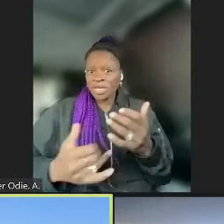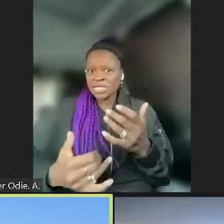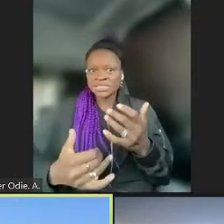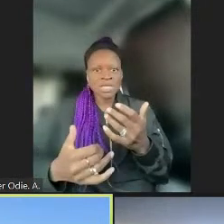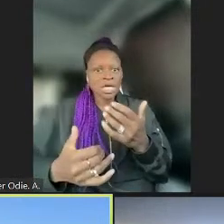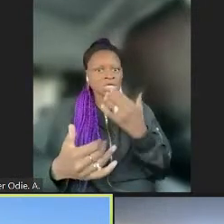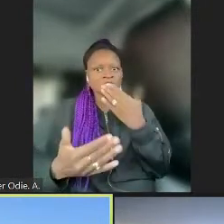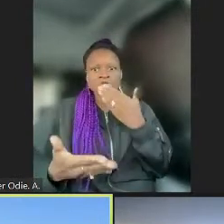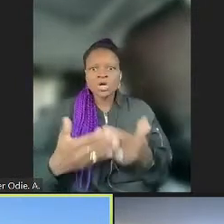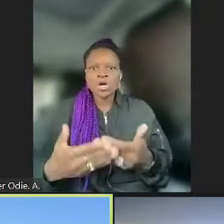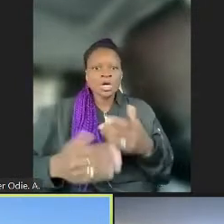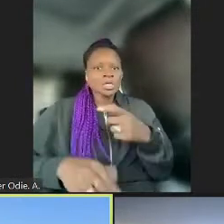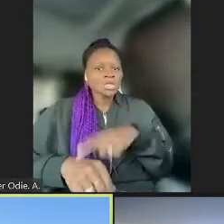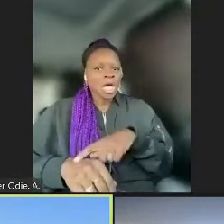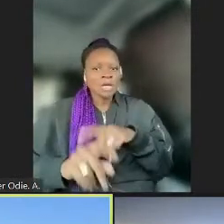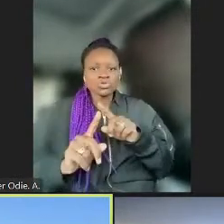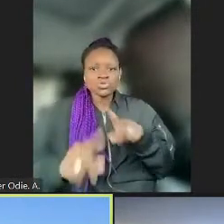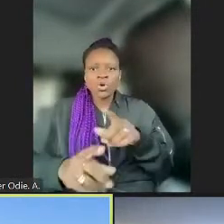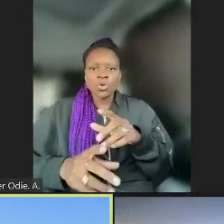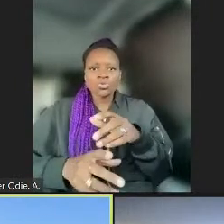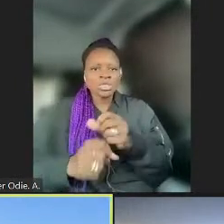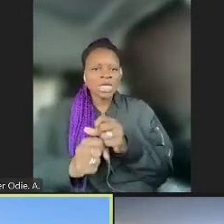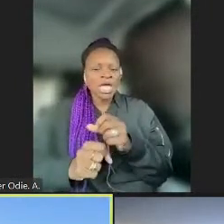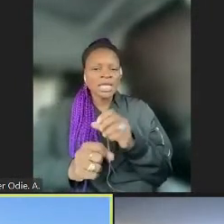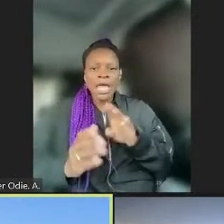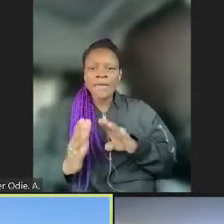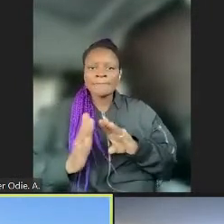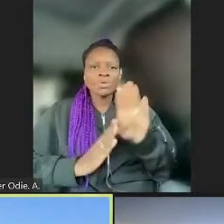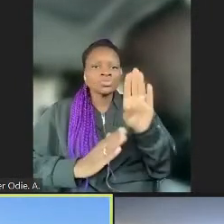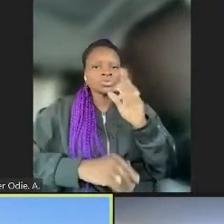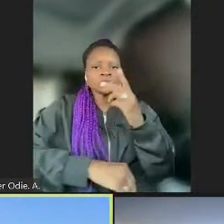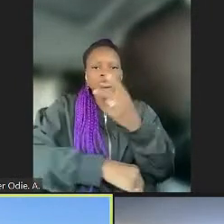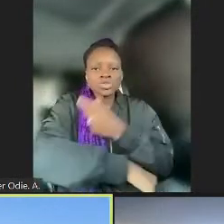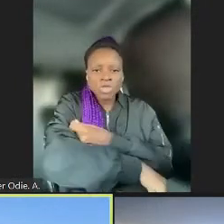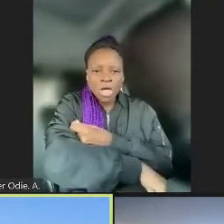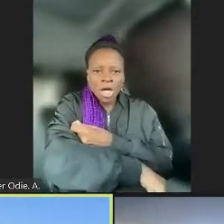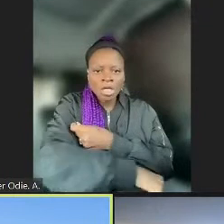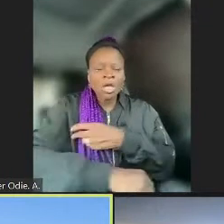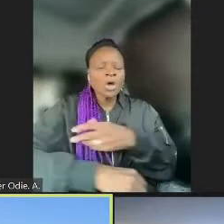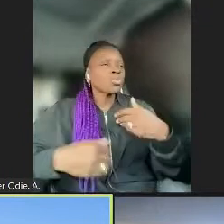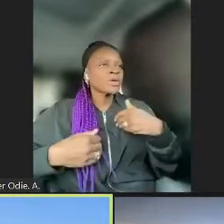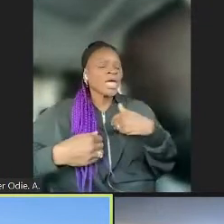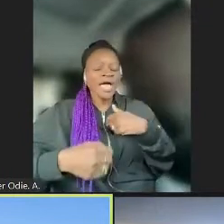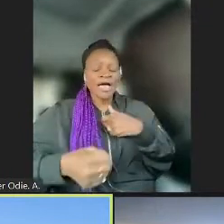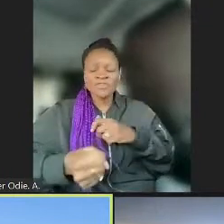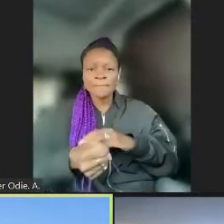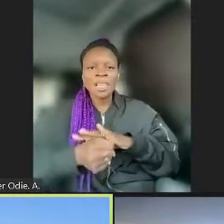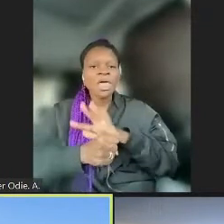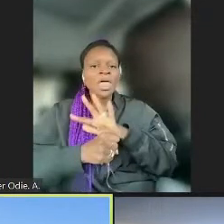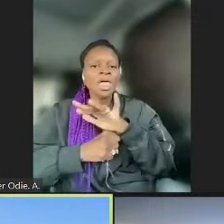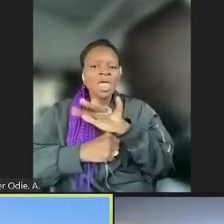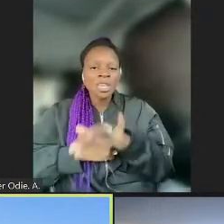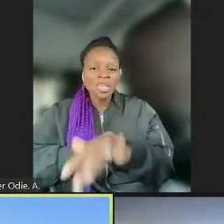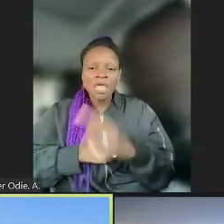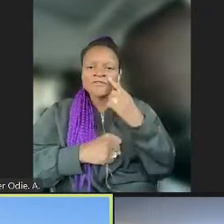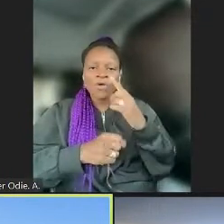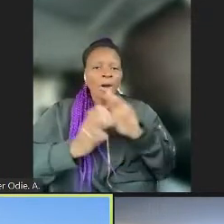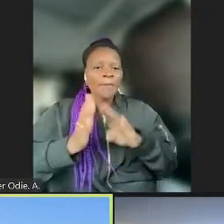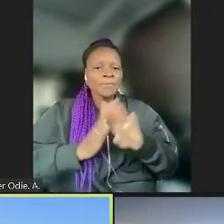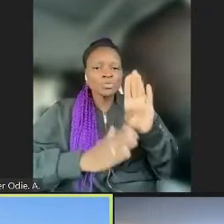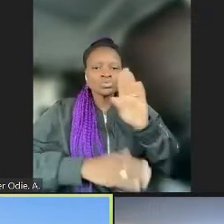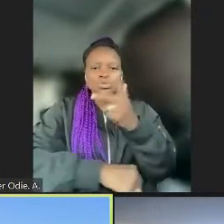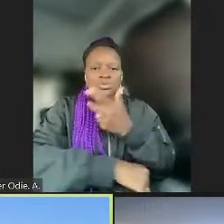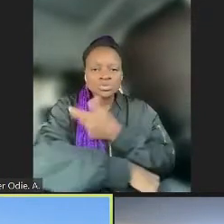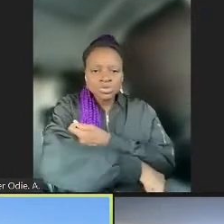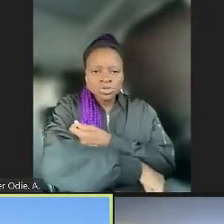is a lot of demand at the clinics. At this point, our supply is good, but it is to be expected that with